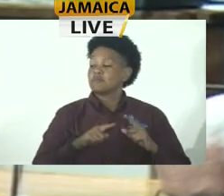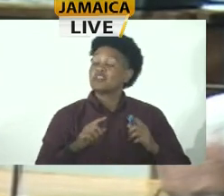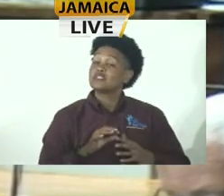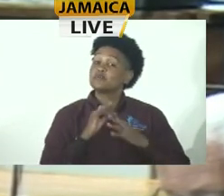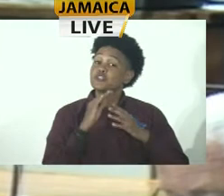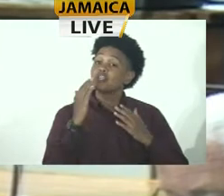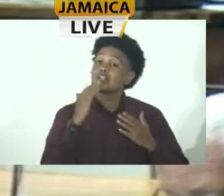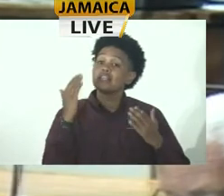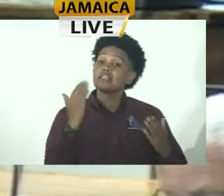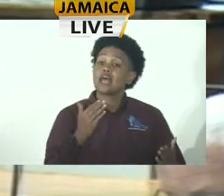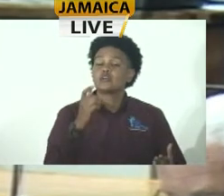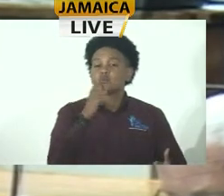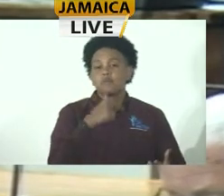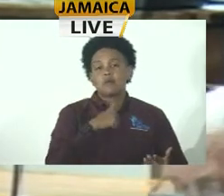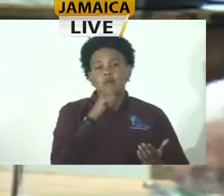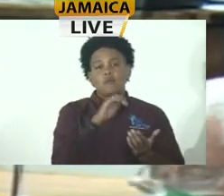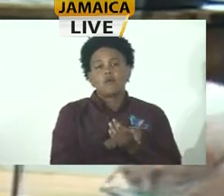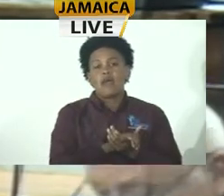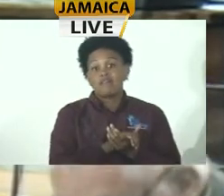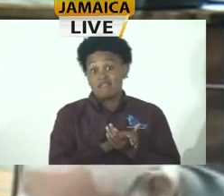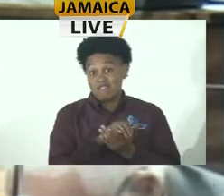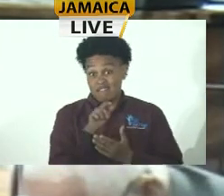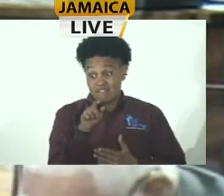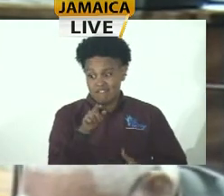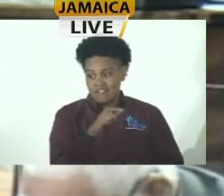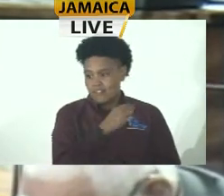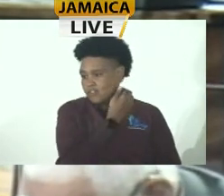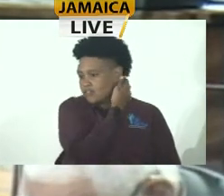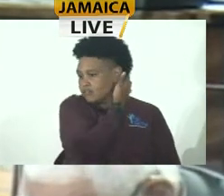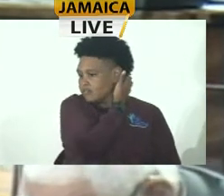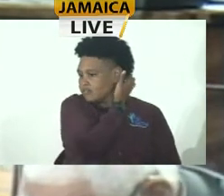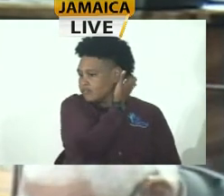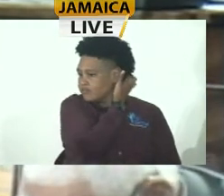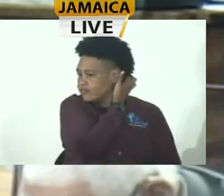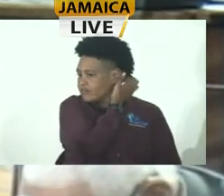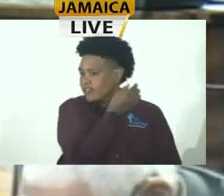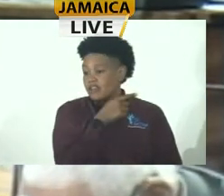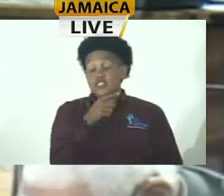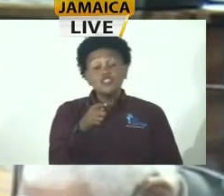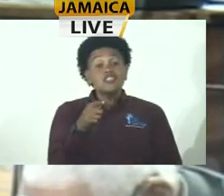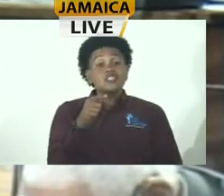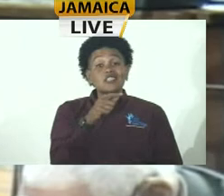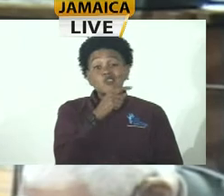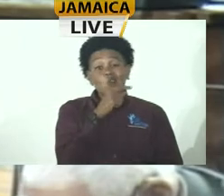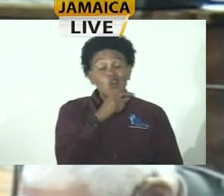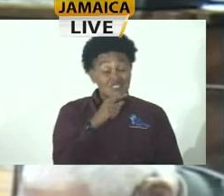madam speaker to my wife she is a glue